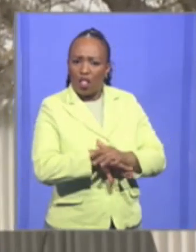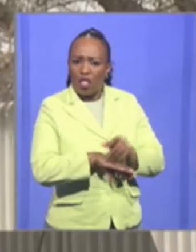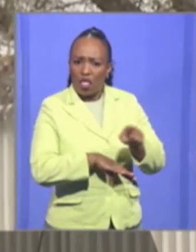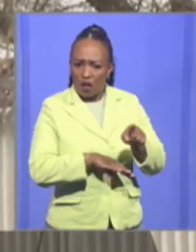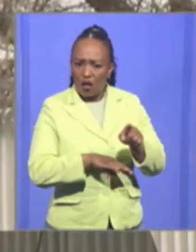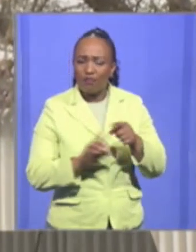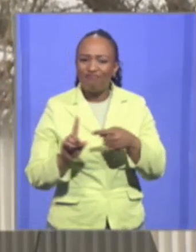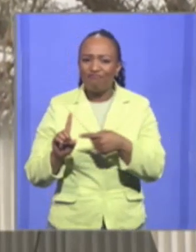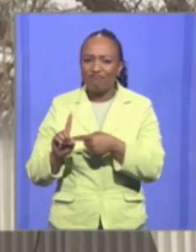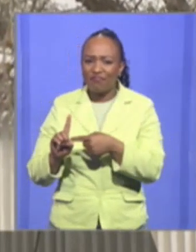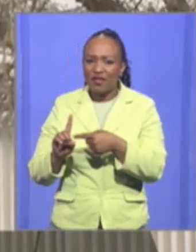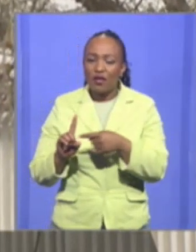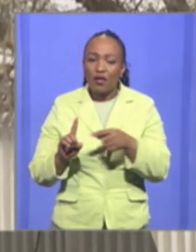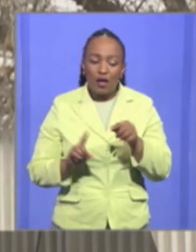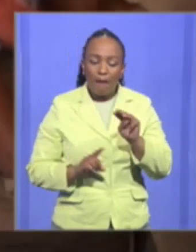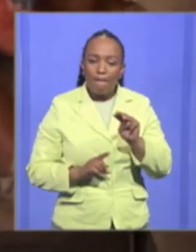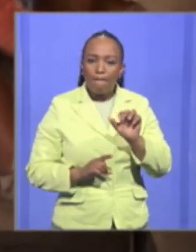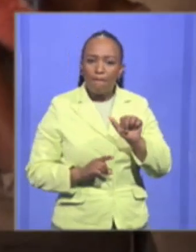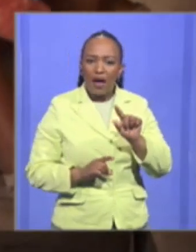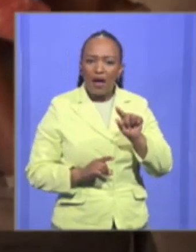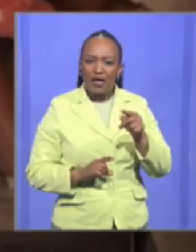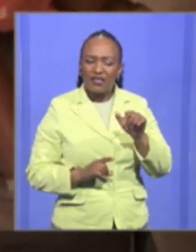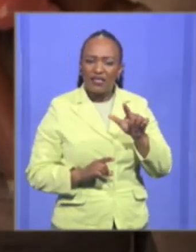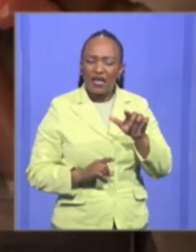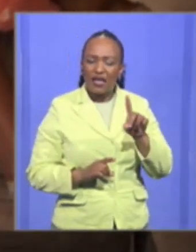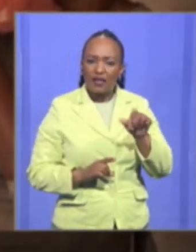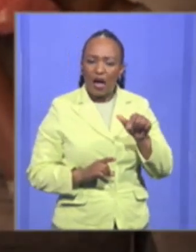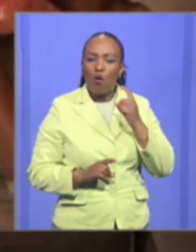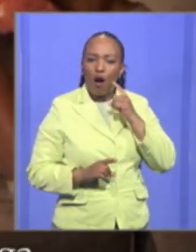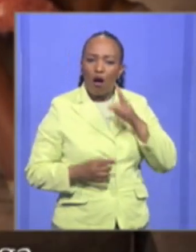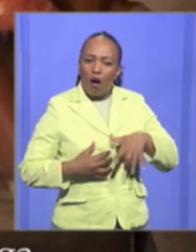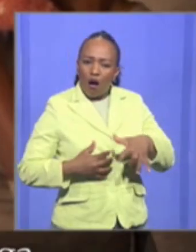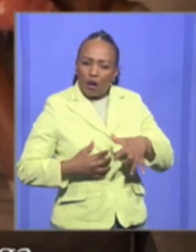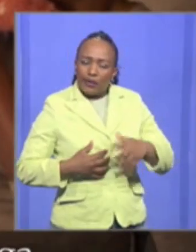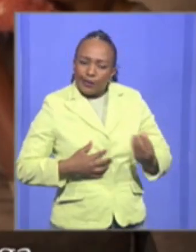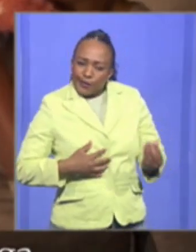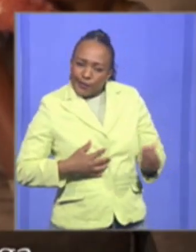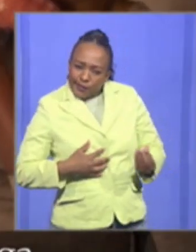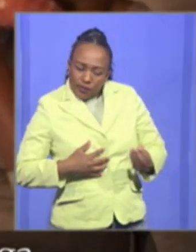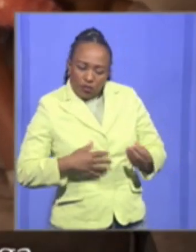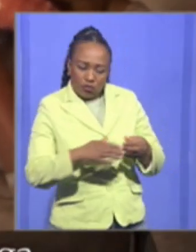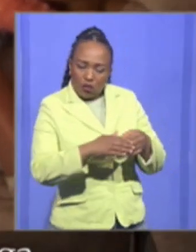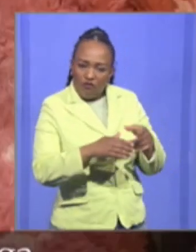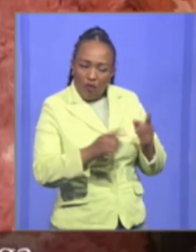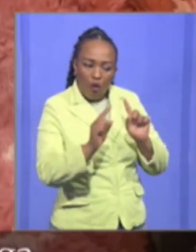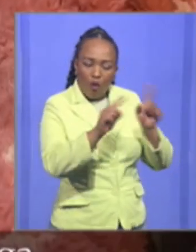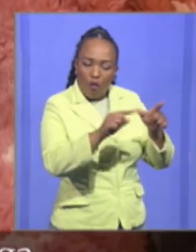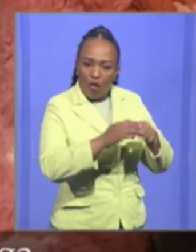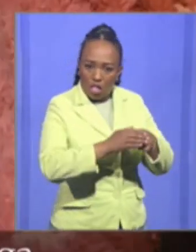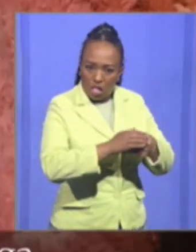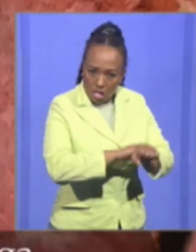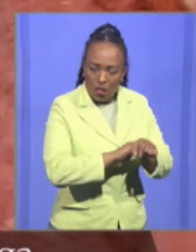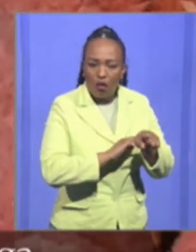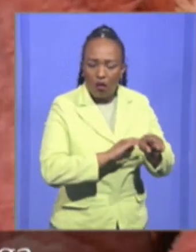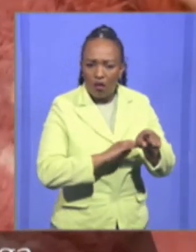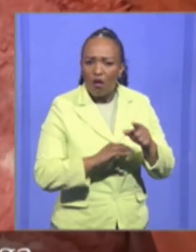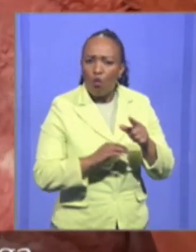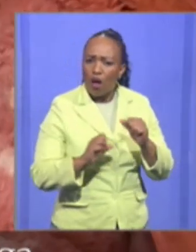o amogetše bookelong ka dihlapi tša lešoko. Mmagwe Lydia Mukhabela o re bookelo bo mo dirile karo ntle le tumelelo ya